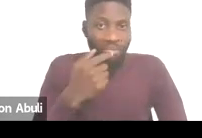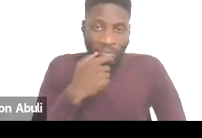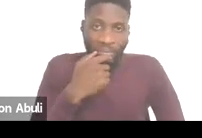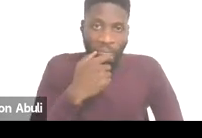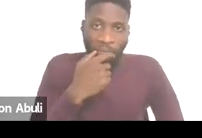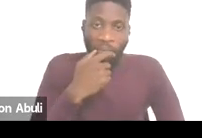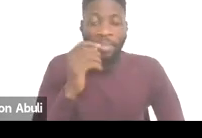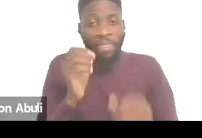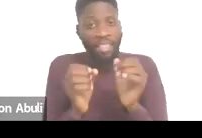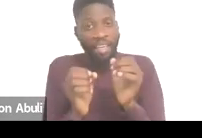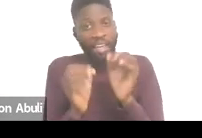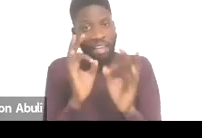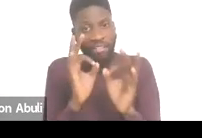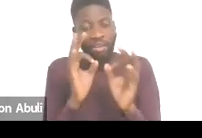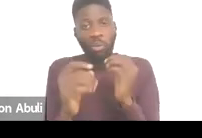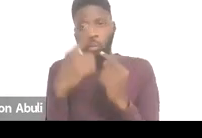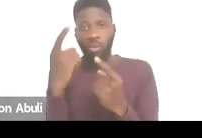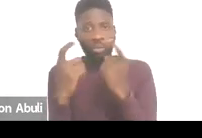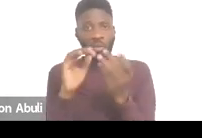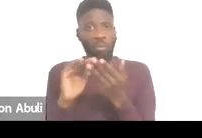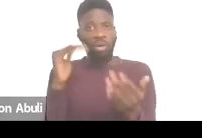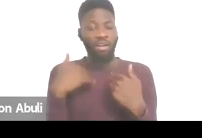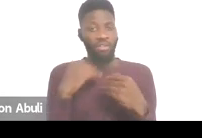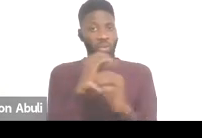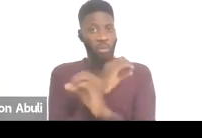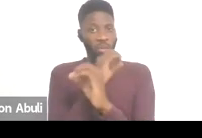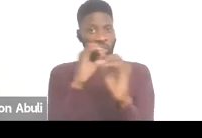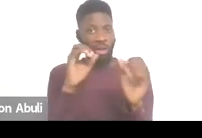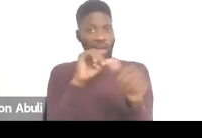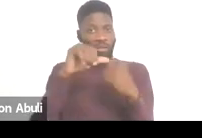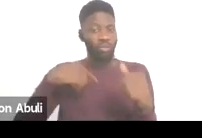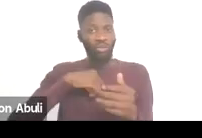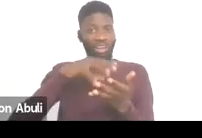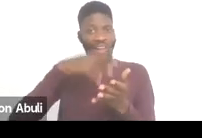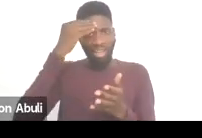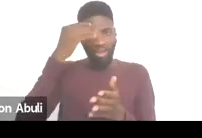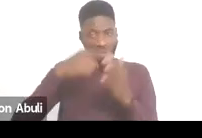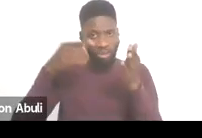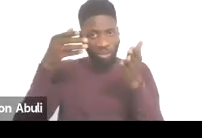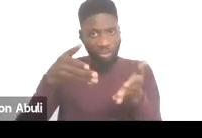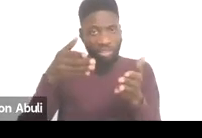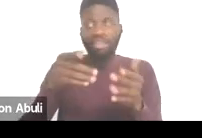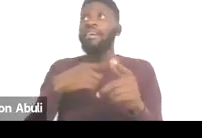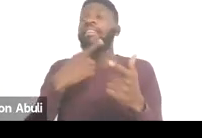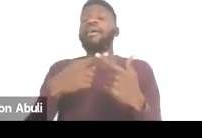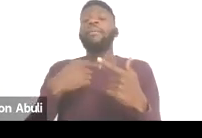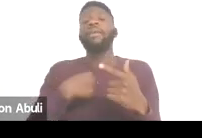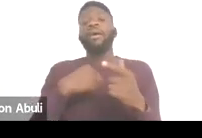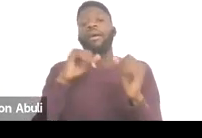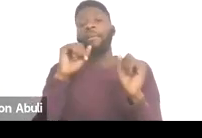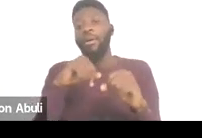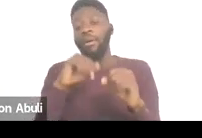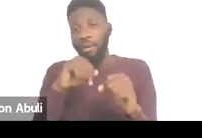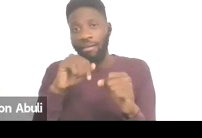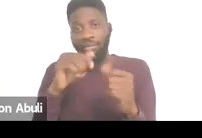If we have no more questions that relates to what we have discussed today, then I will allow